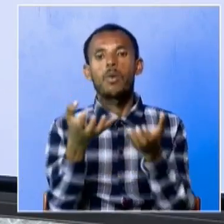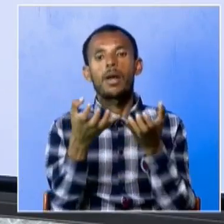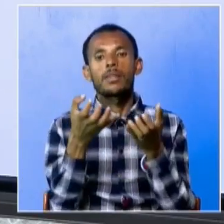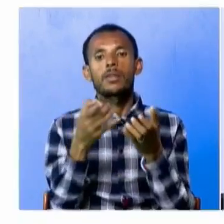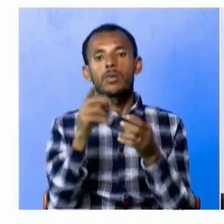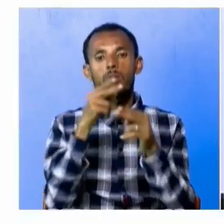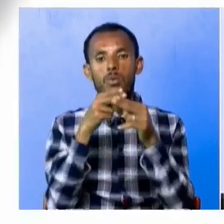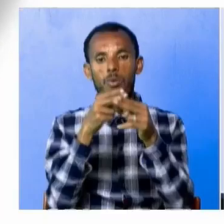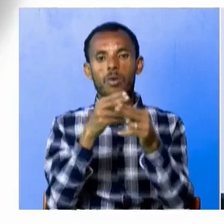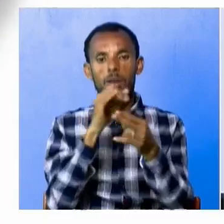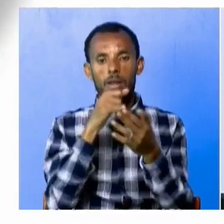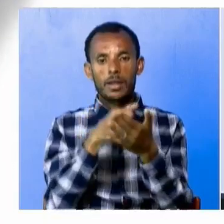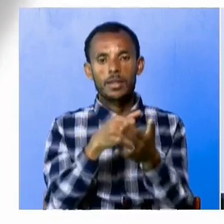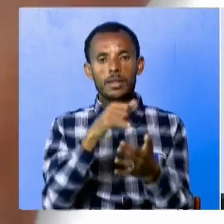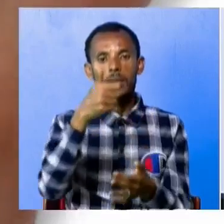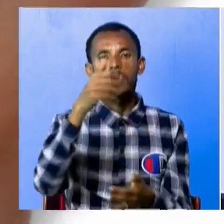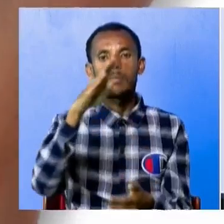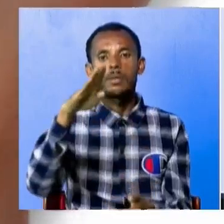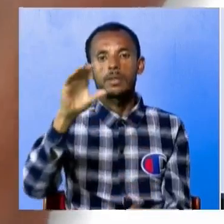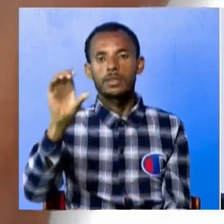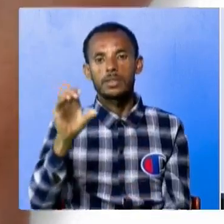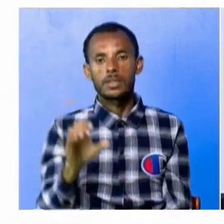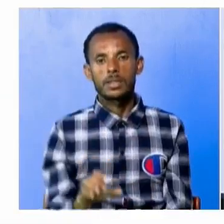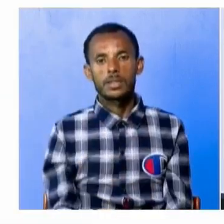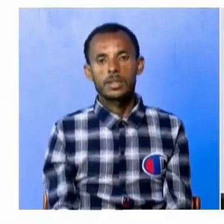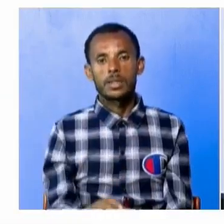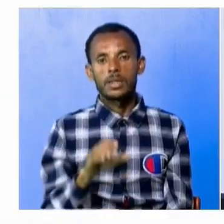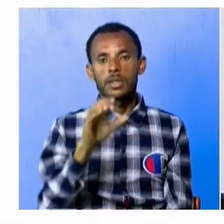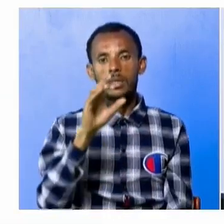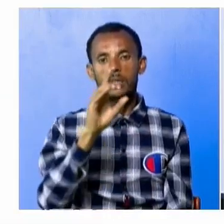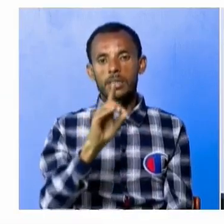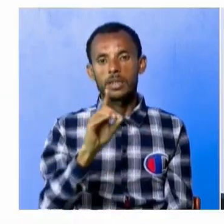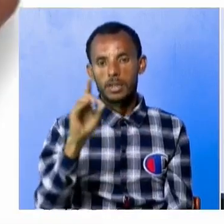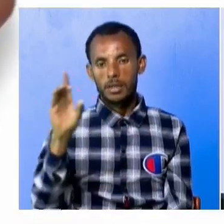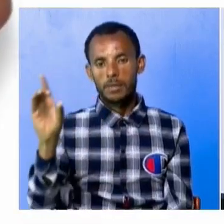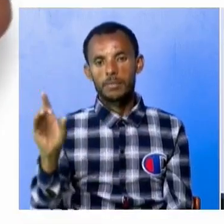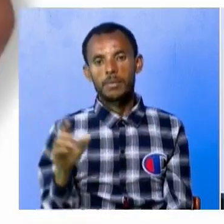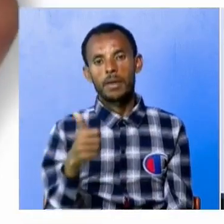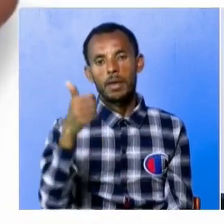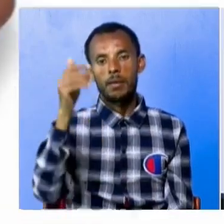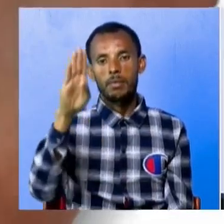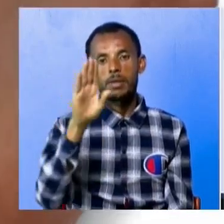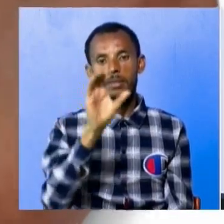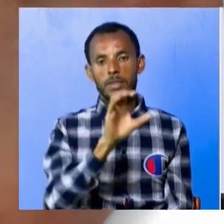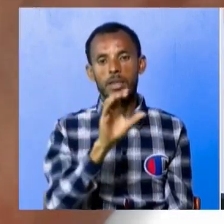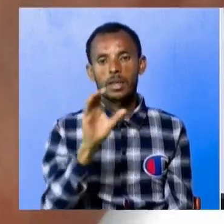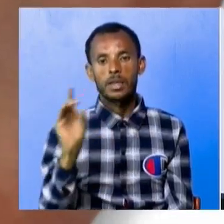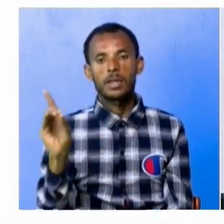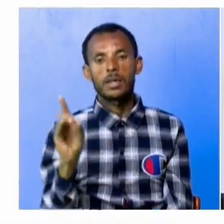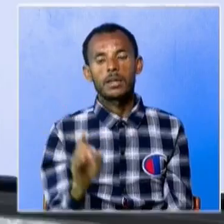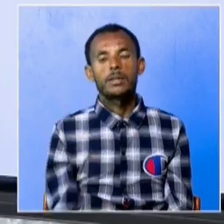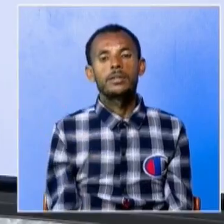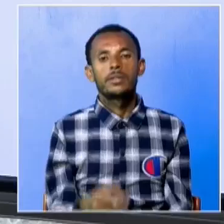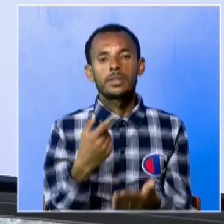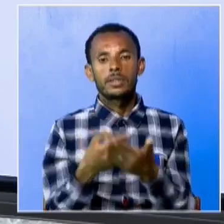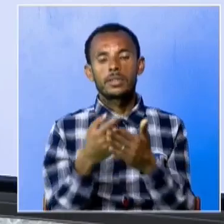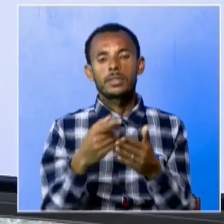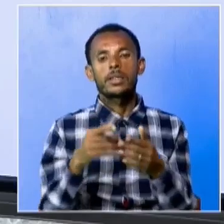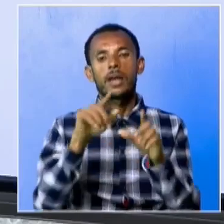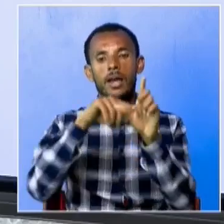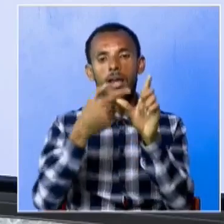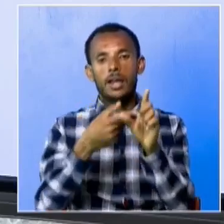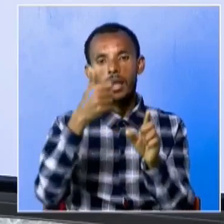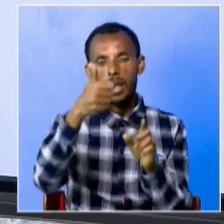it A, B, C, whatever you like. A, B, C, D, right? So this angle